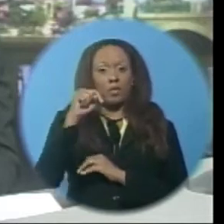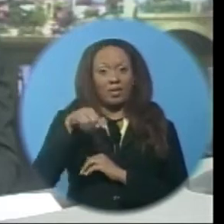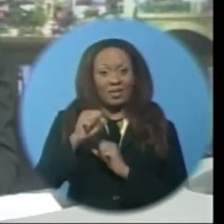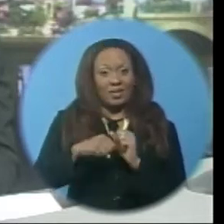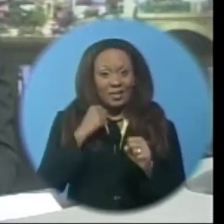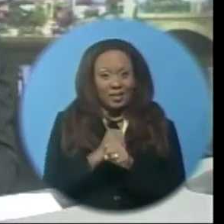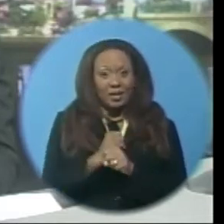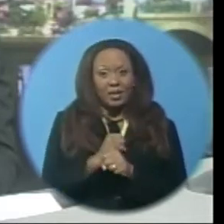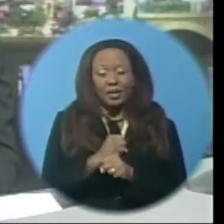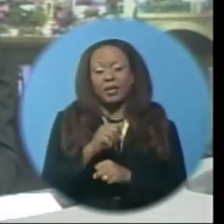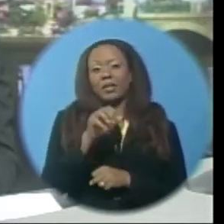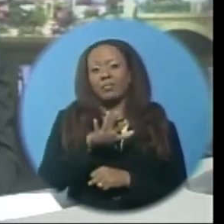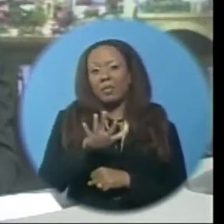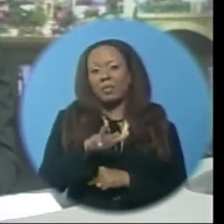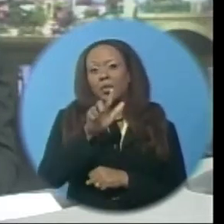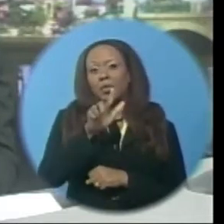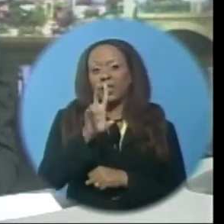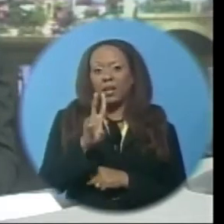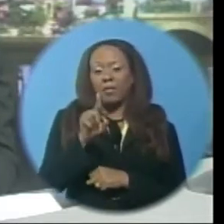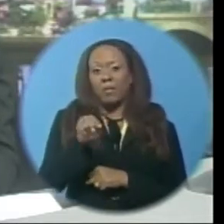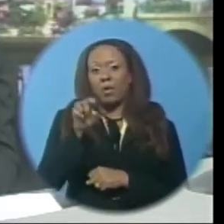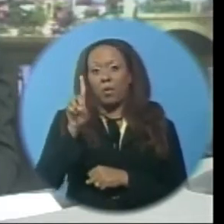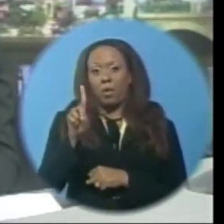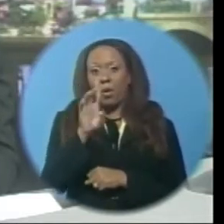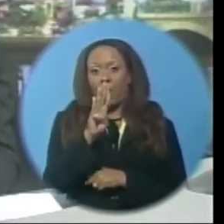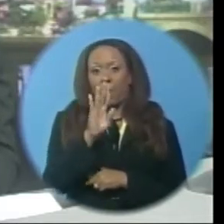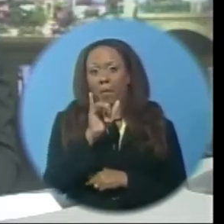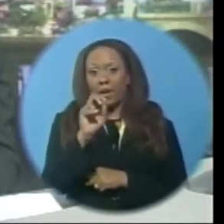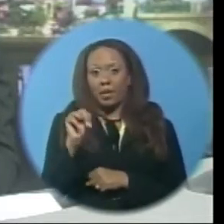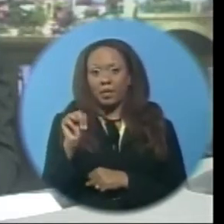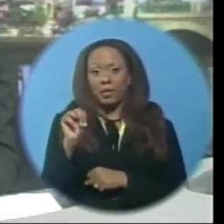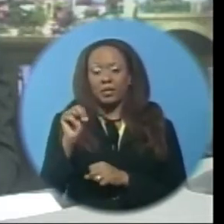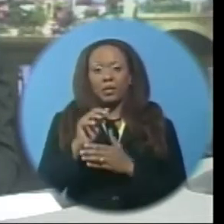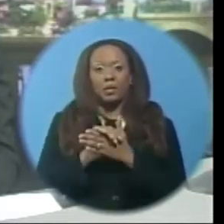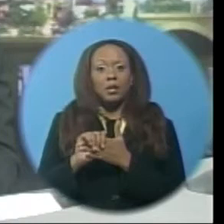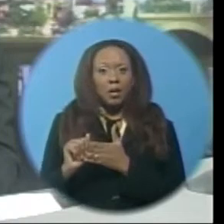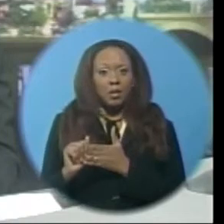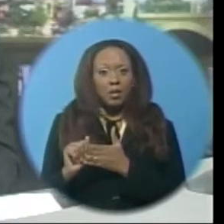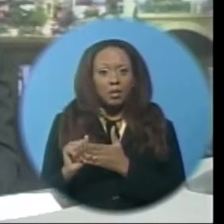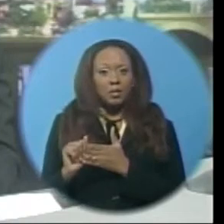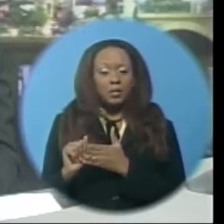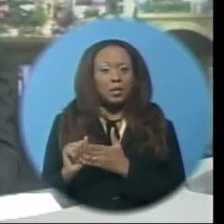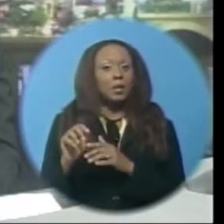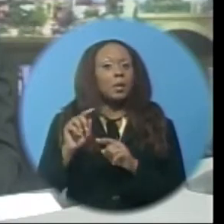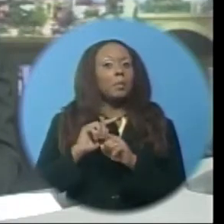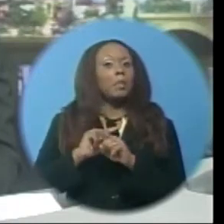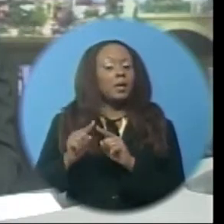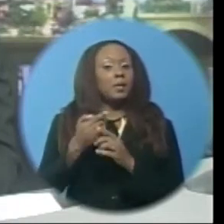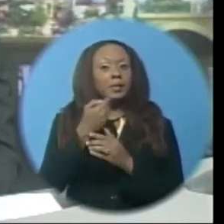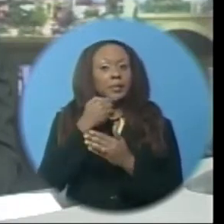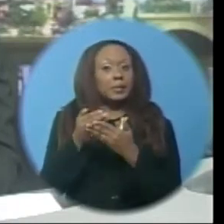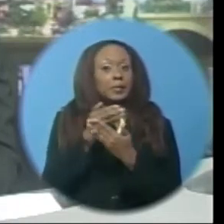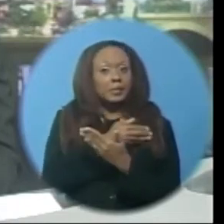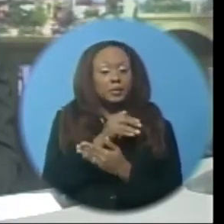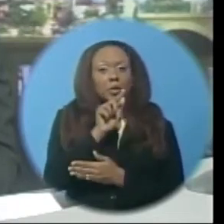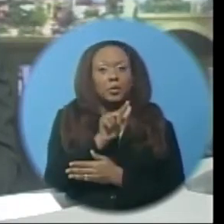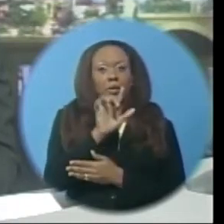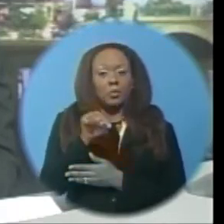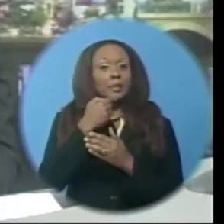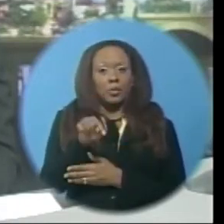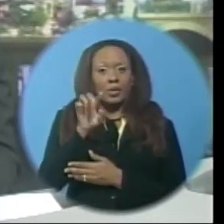for this year is Ghana $27.1 billion, down from the budgeted $28.9. It said